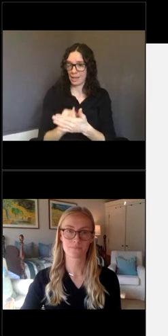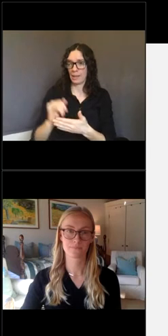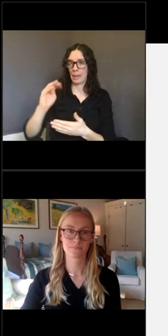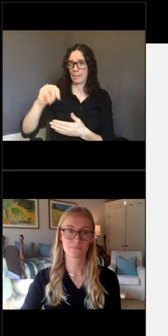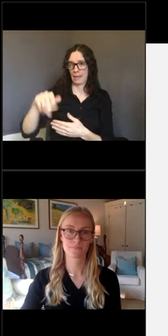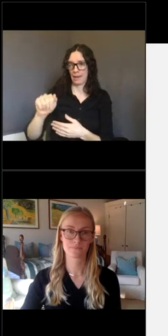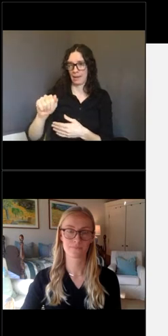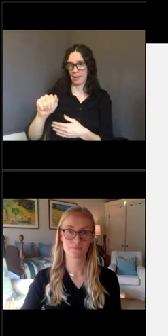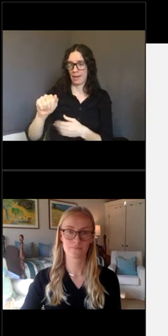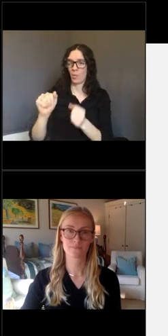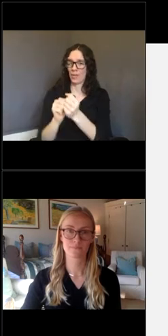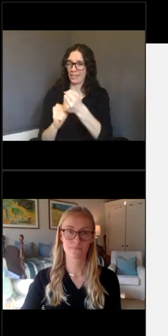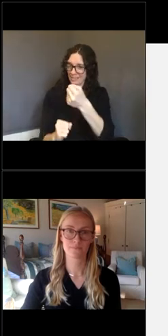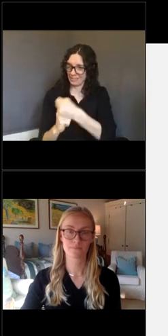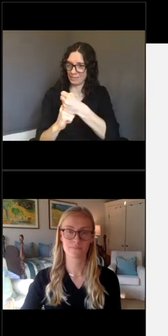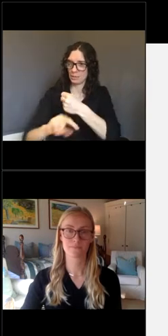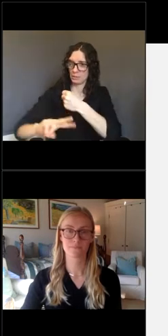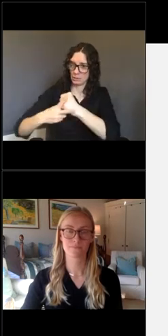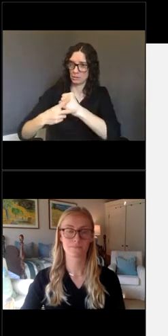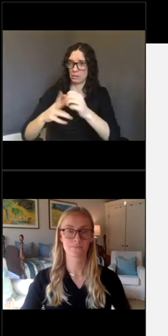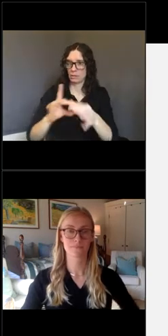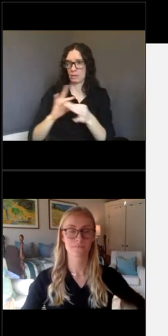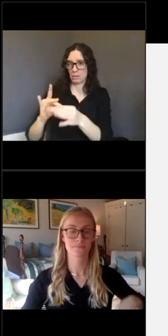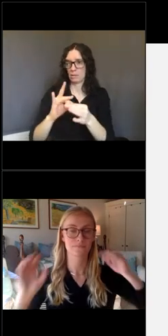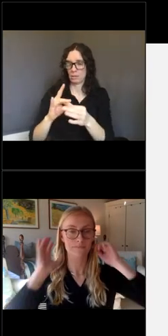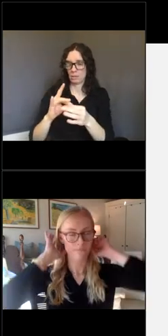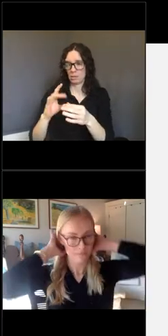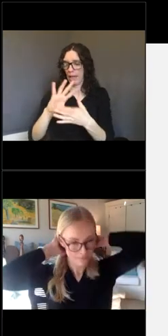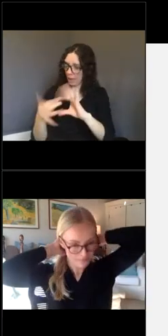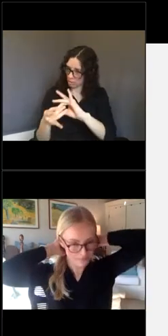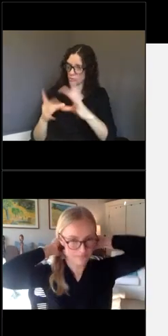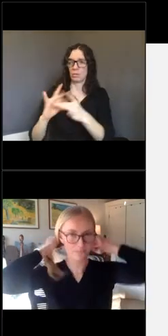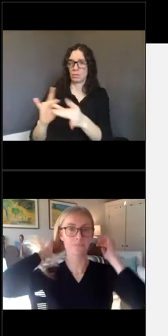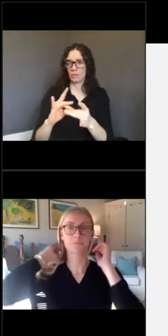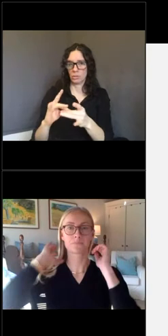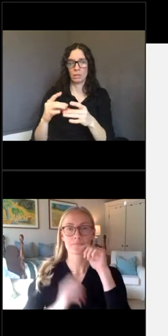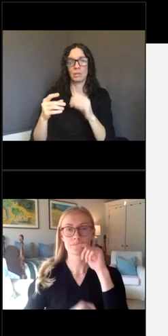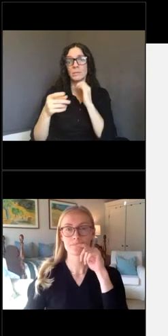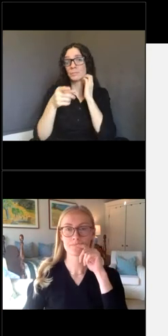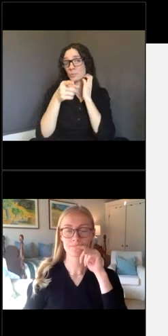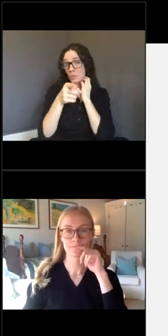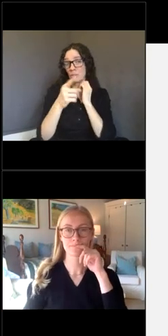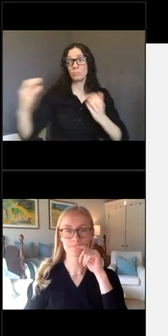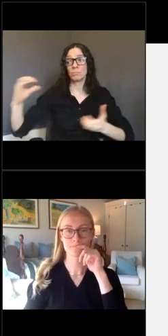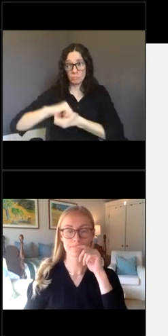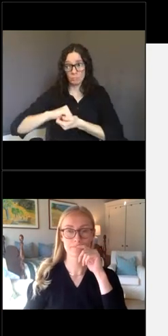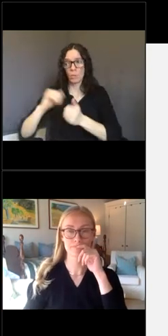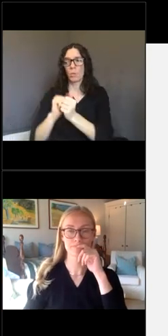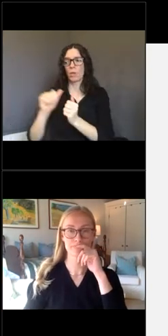joint effort with the Law of the Sea people, because